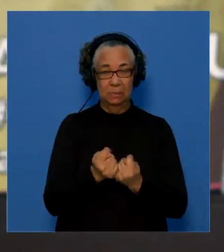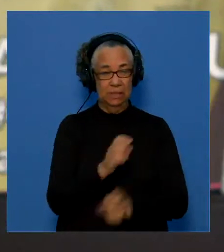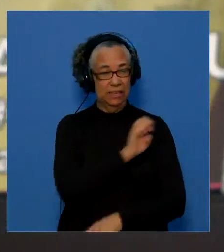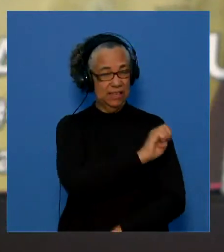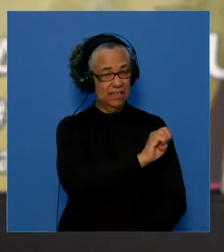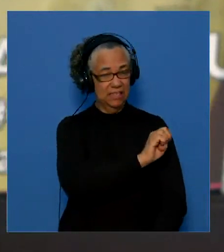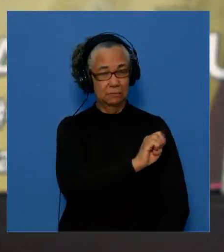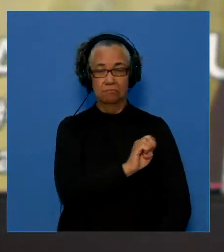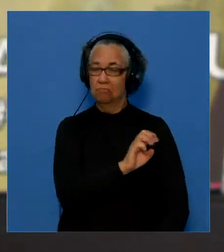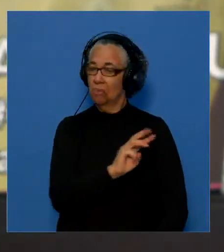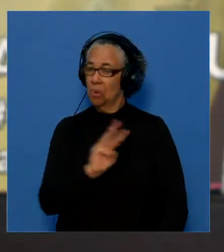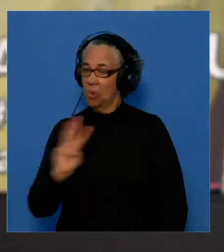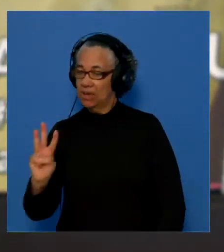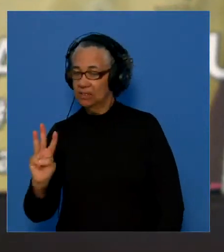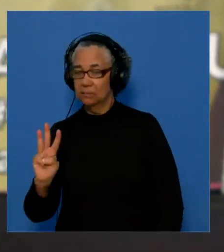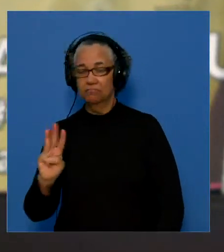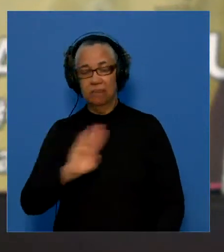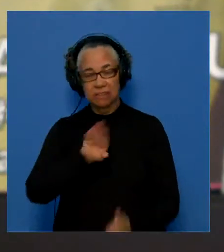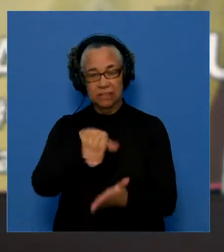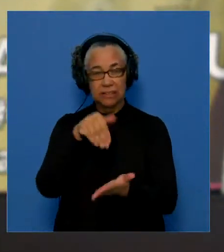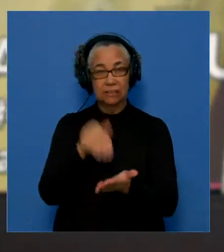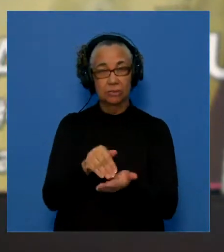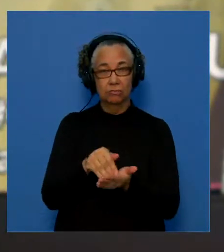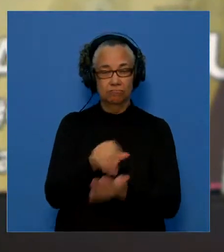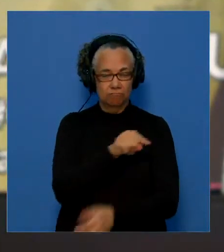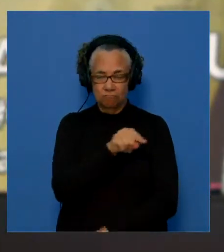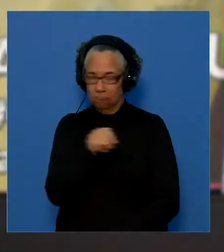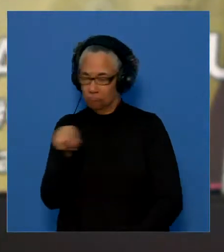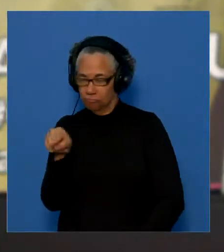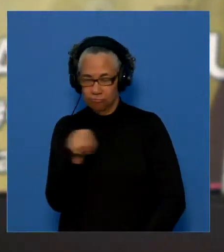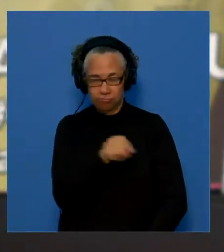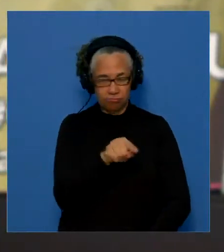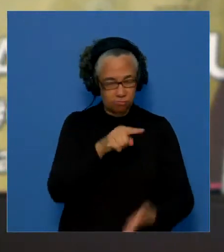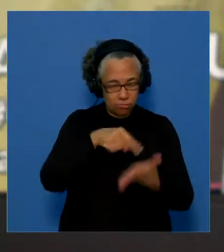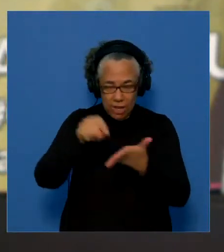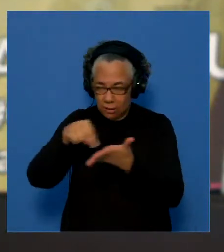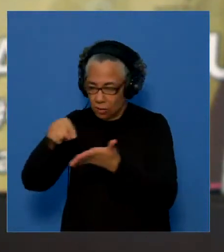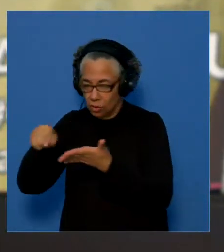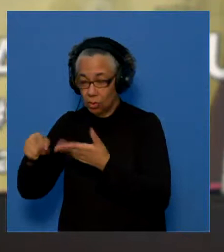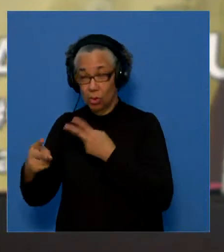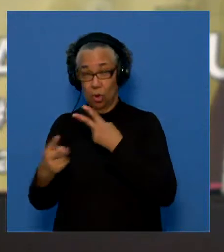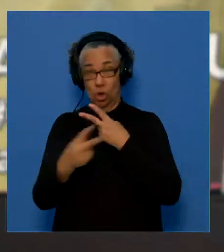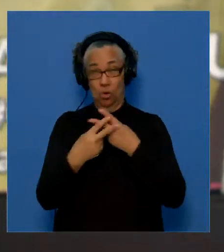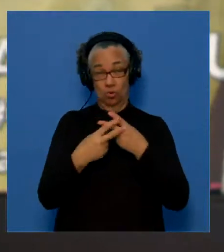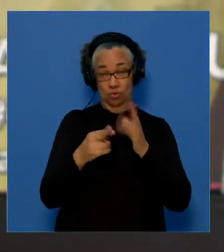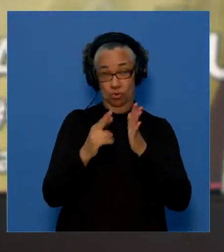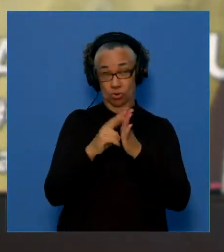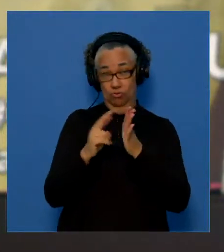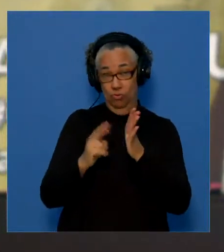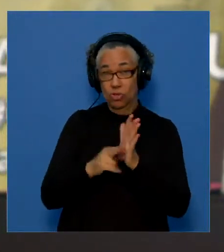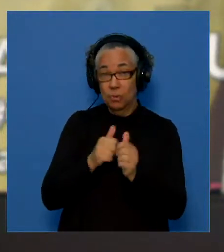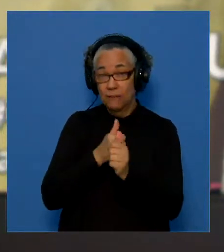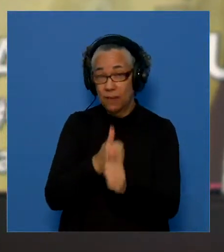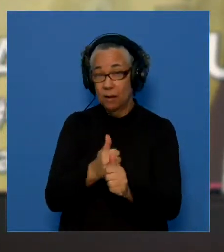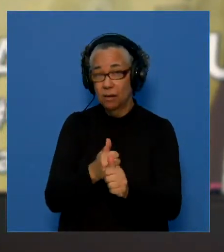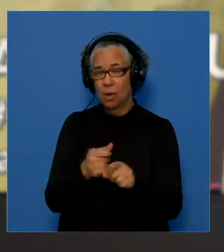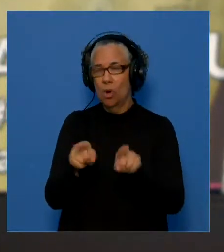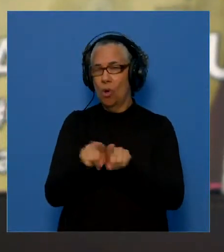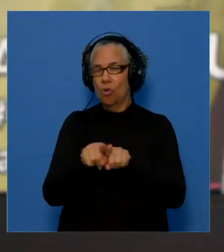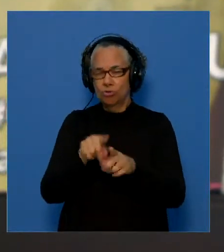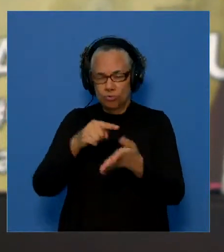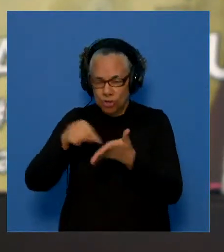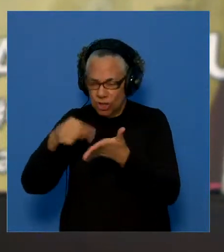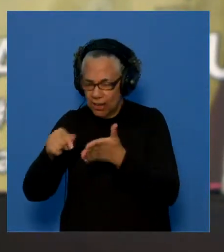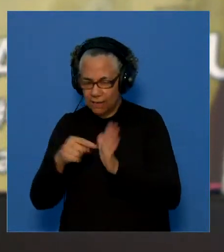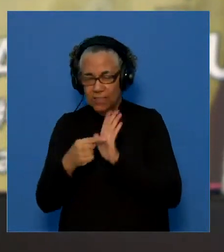West, and Central parishes. They are checking to ensure quarantine requirements are being met and also checking on symptoms and